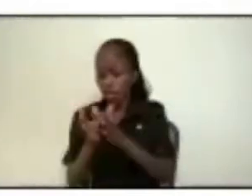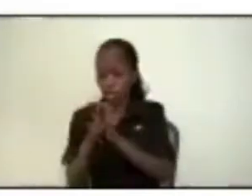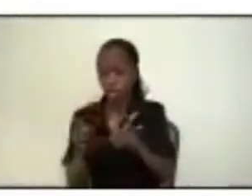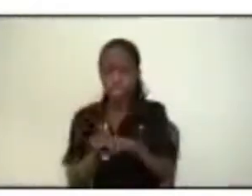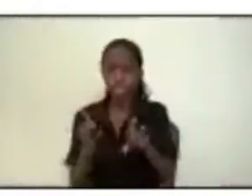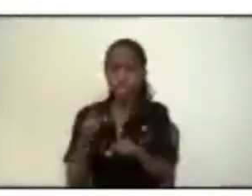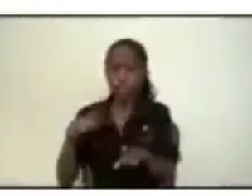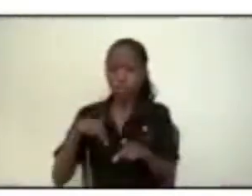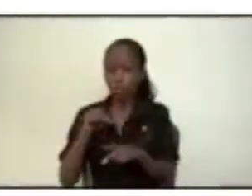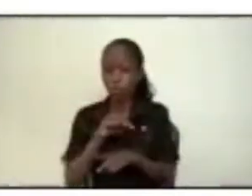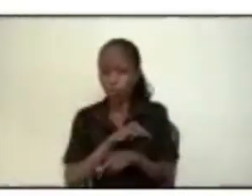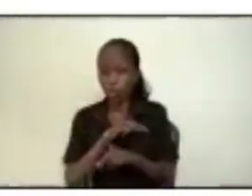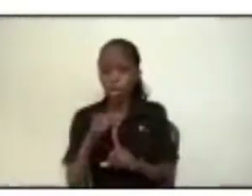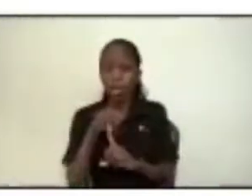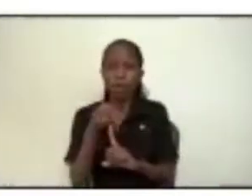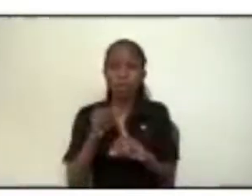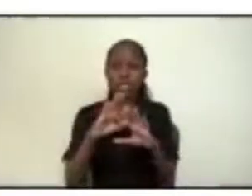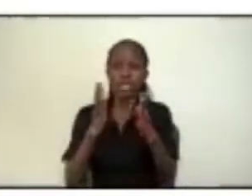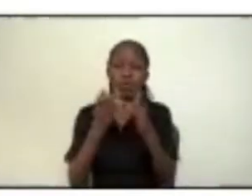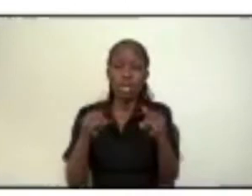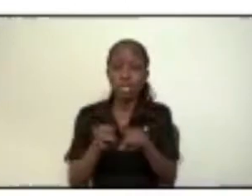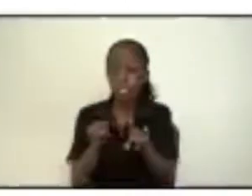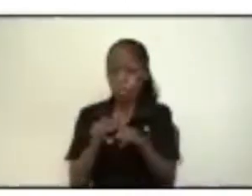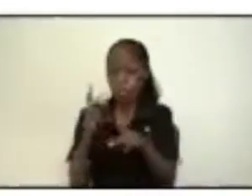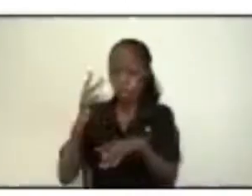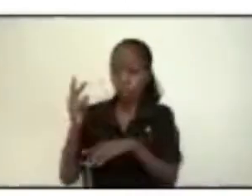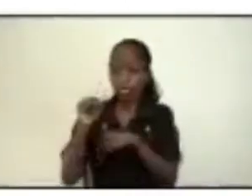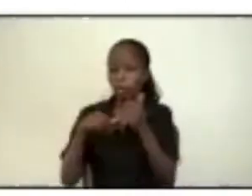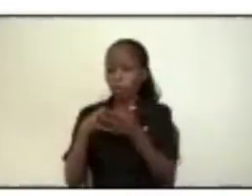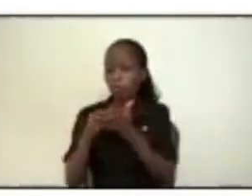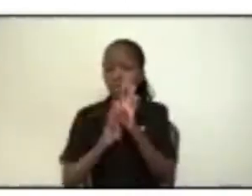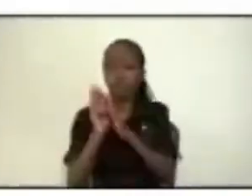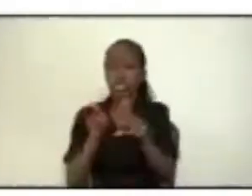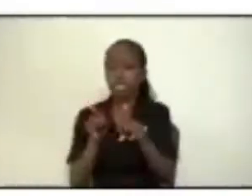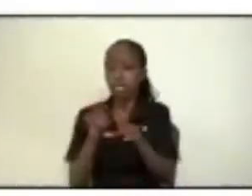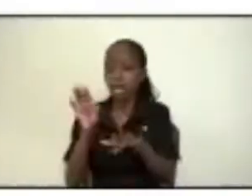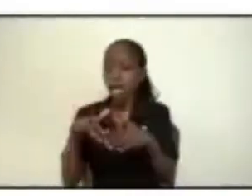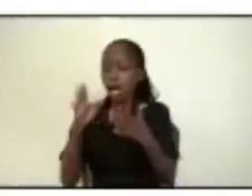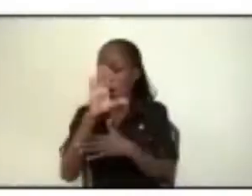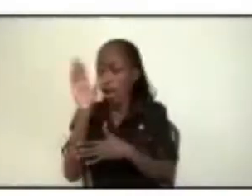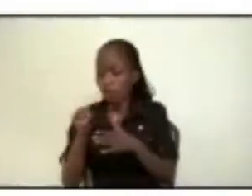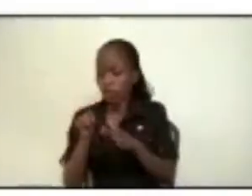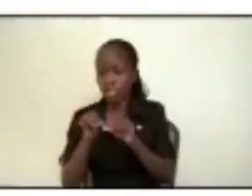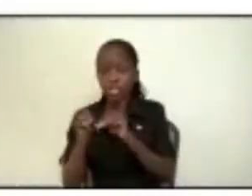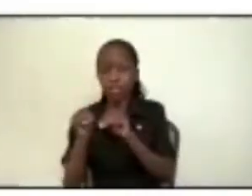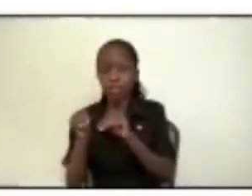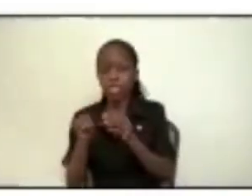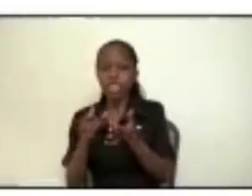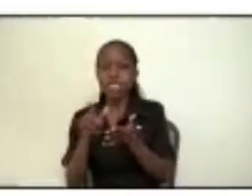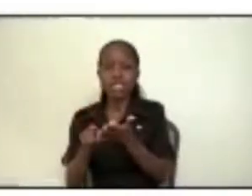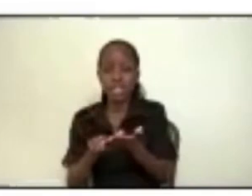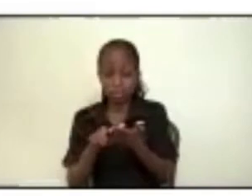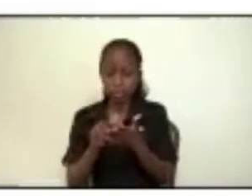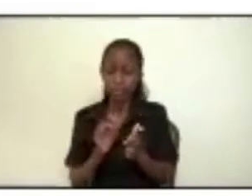world today and their views on finance development and how Africa is managing debt and all of these things. And just